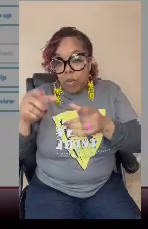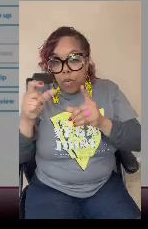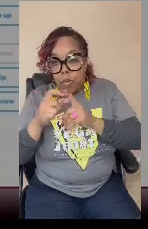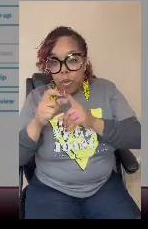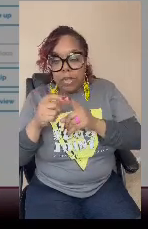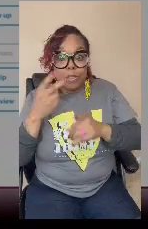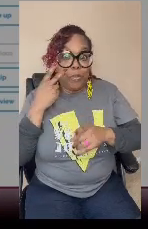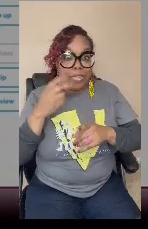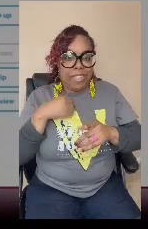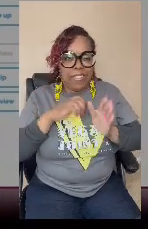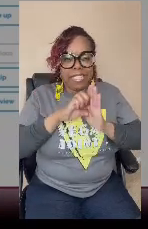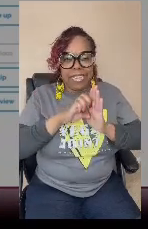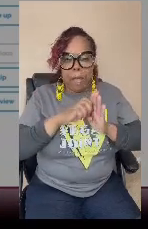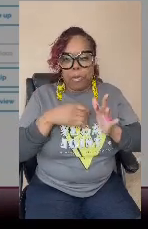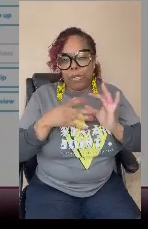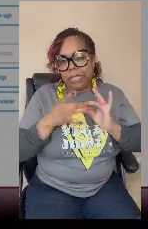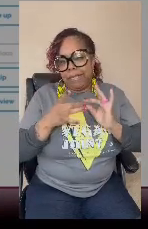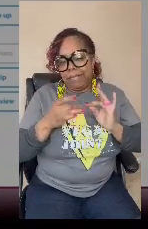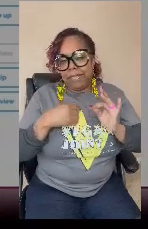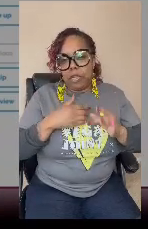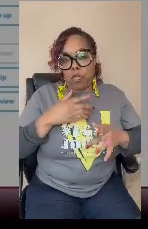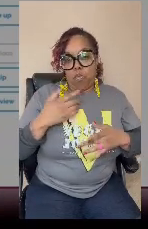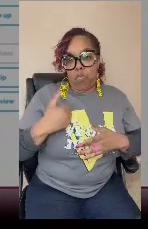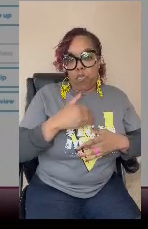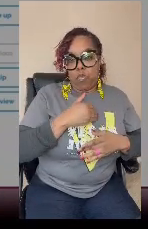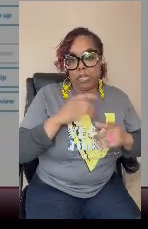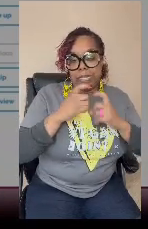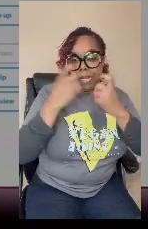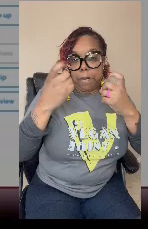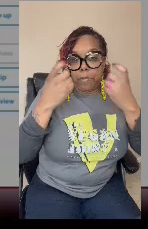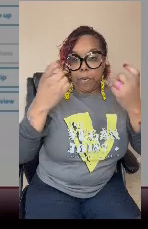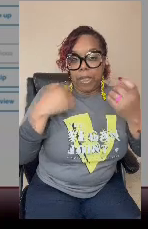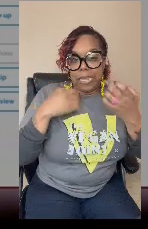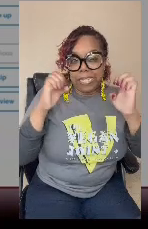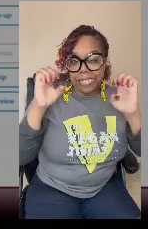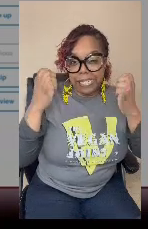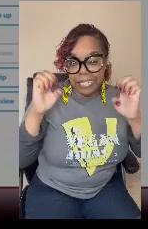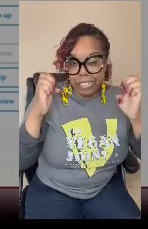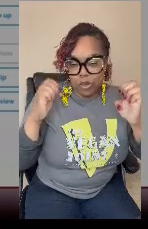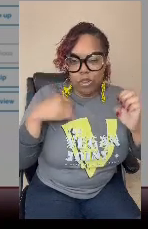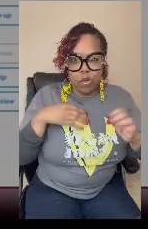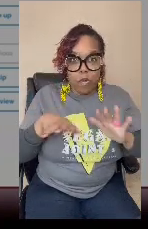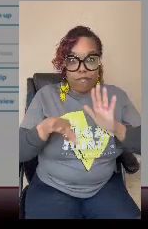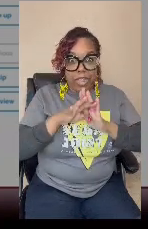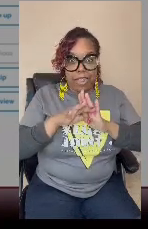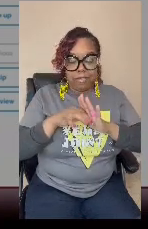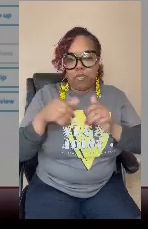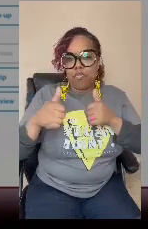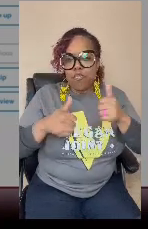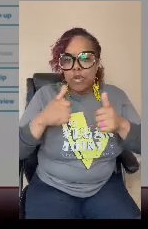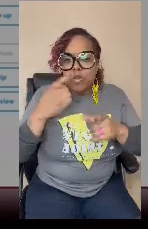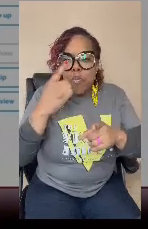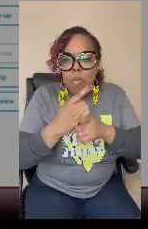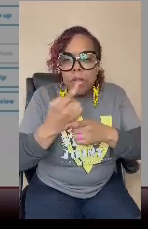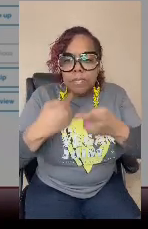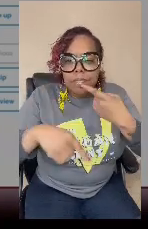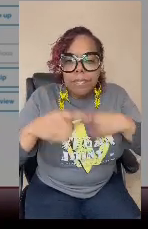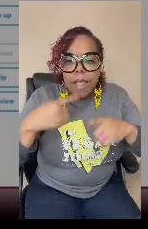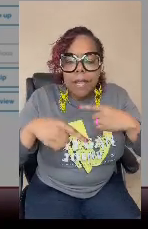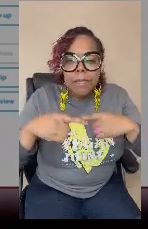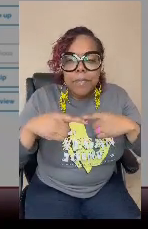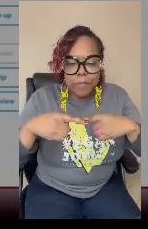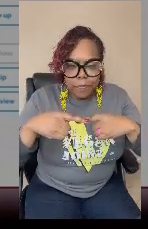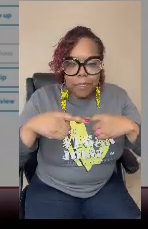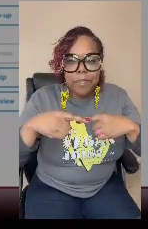we celebrate Easter, so you would look for the word Easter that's in sign language, and you